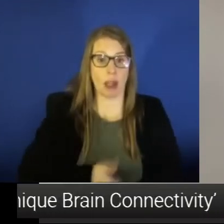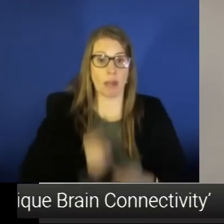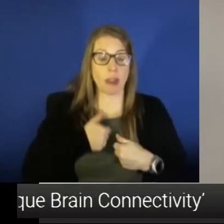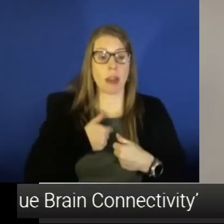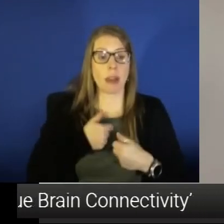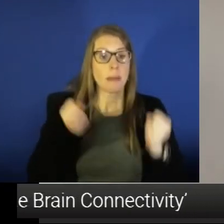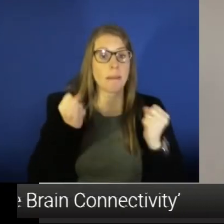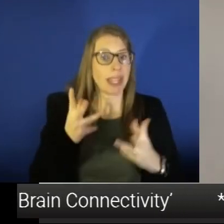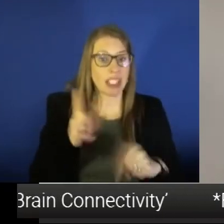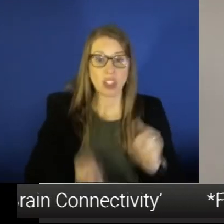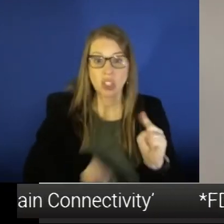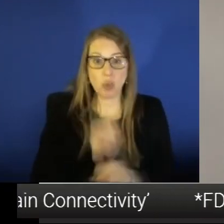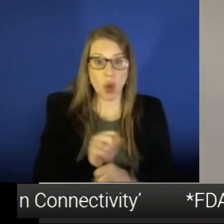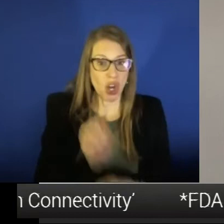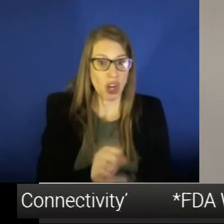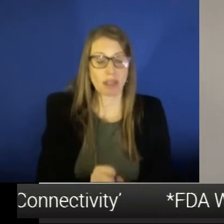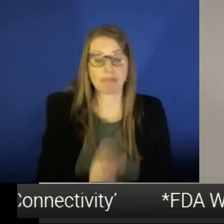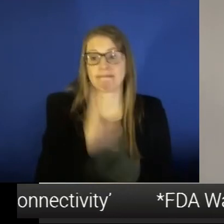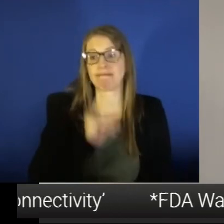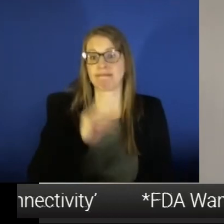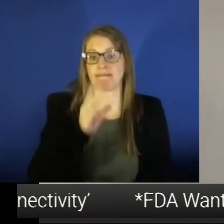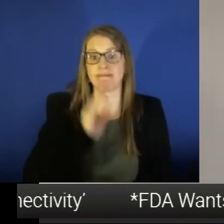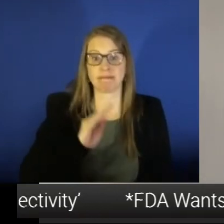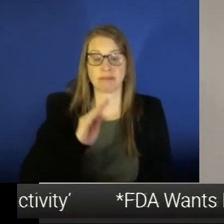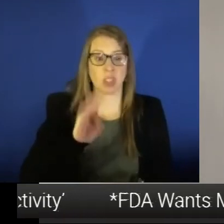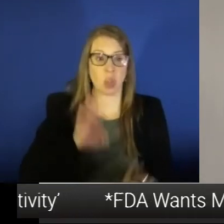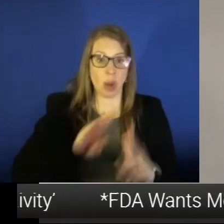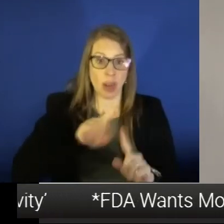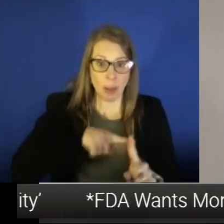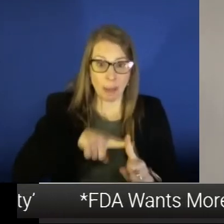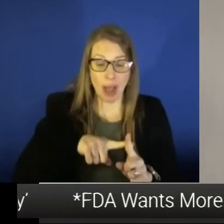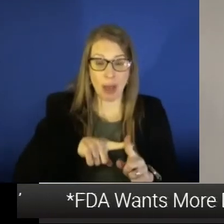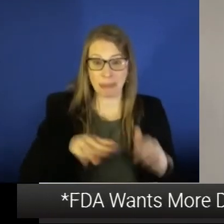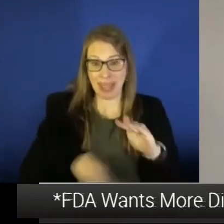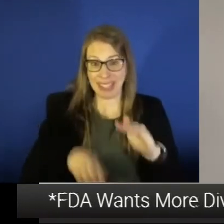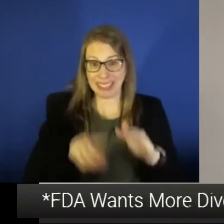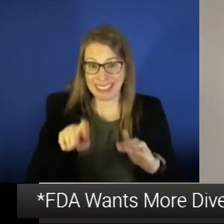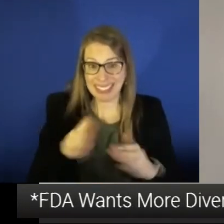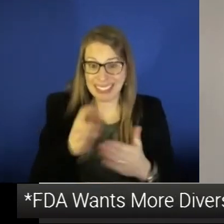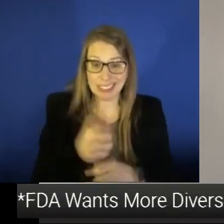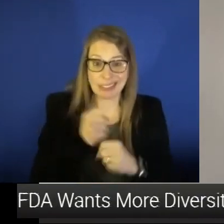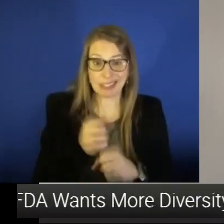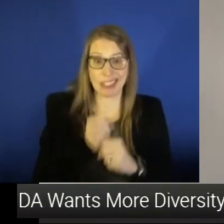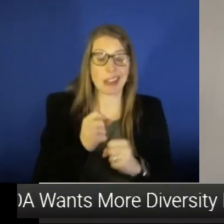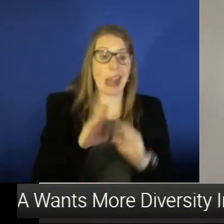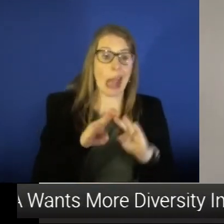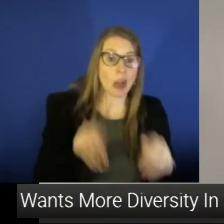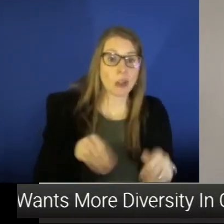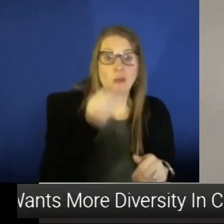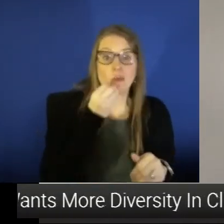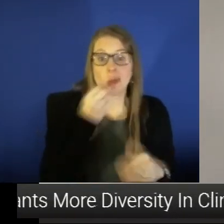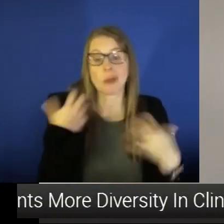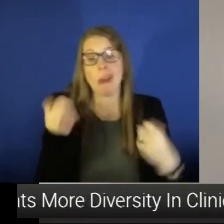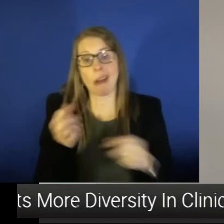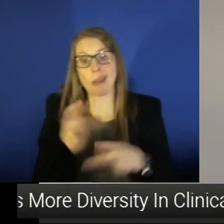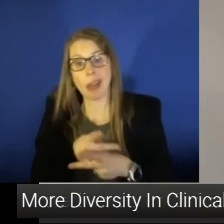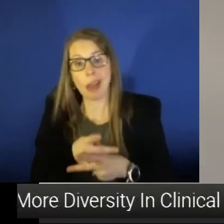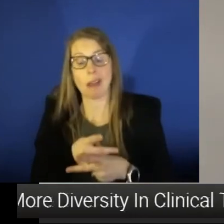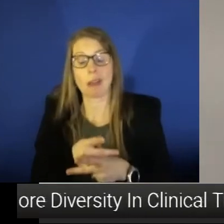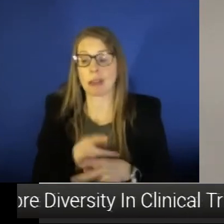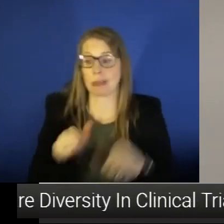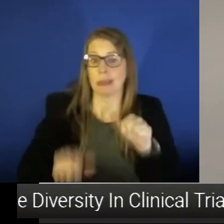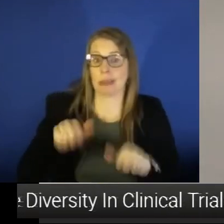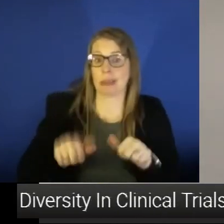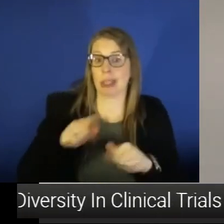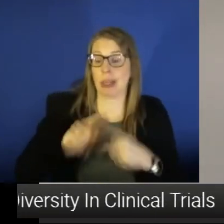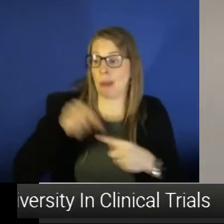to work. They experienced worry about securing basic needs such as housing, food, and healthcare. They were uncertain about their